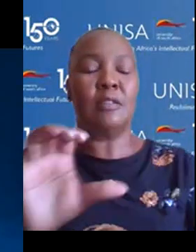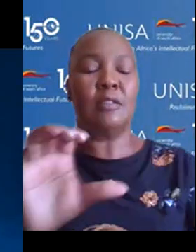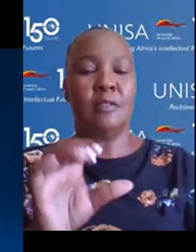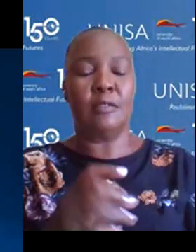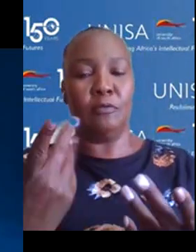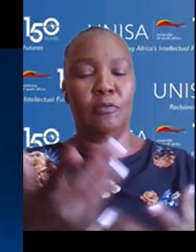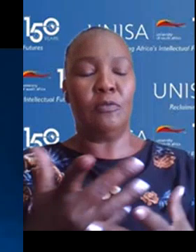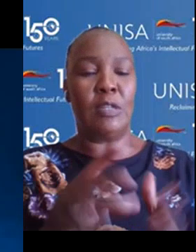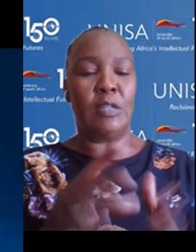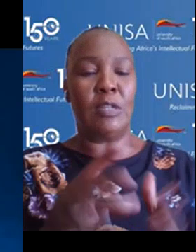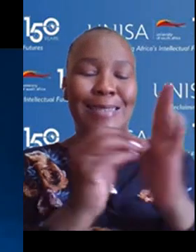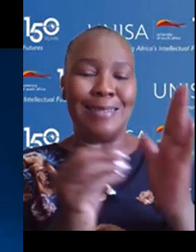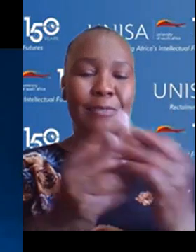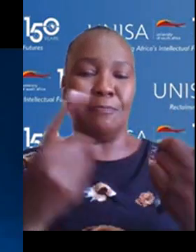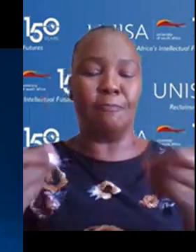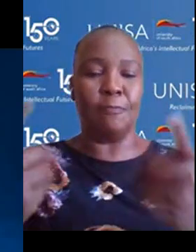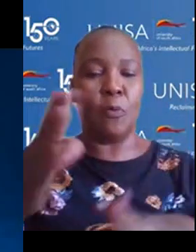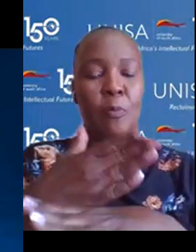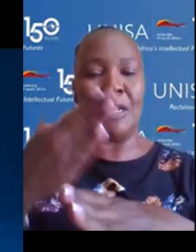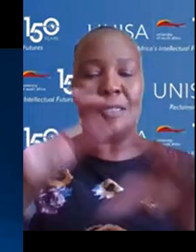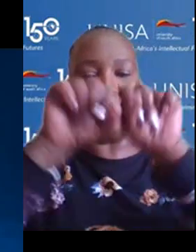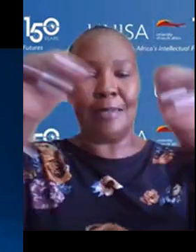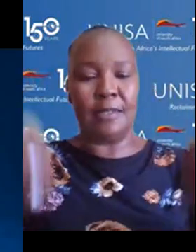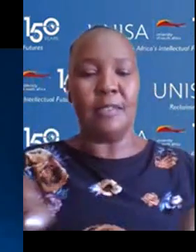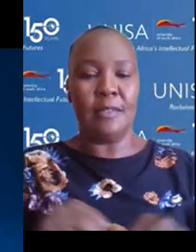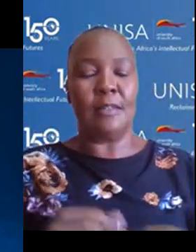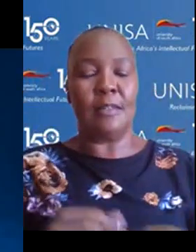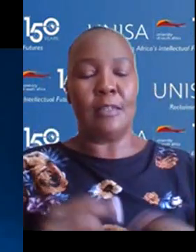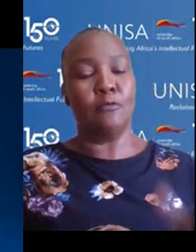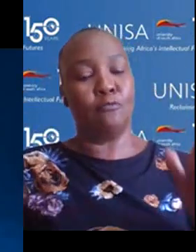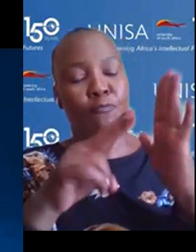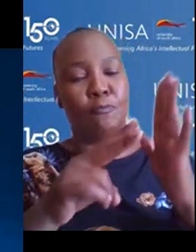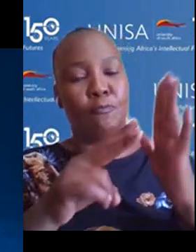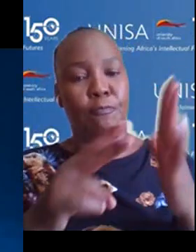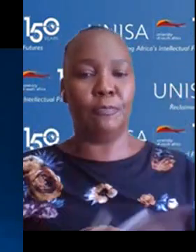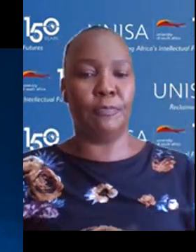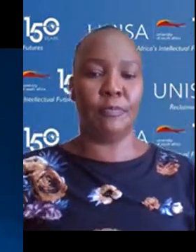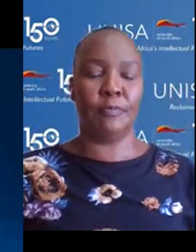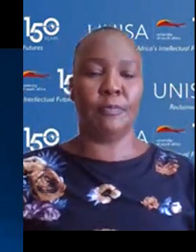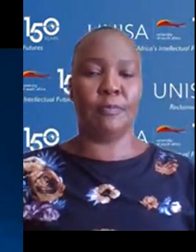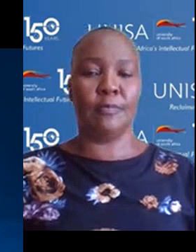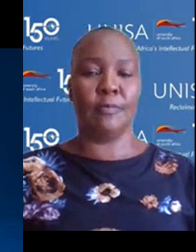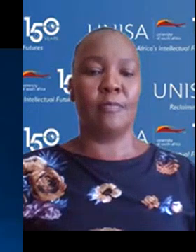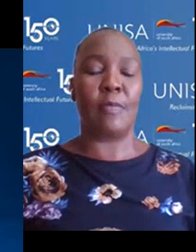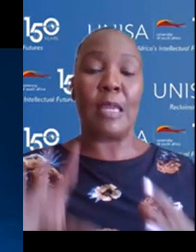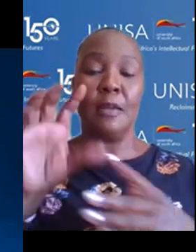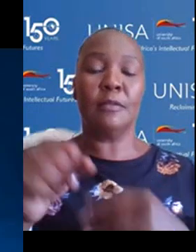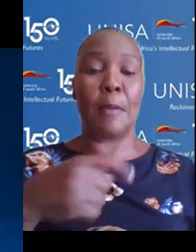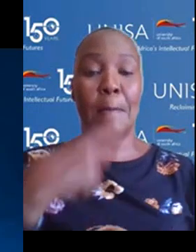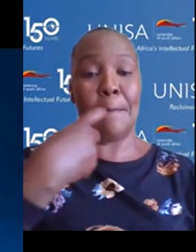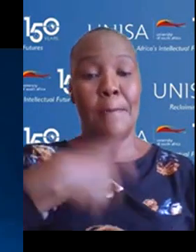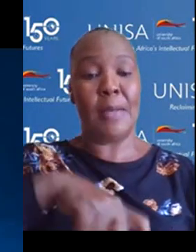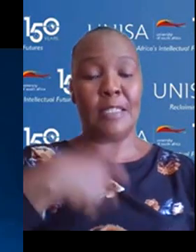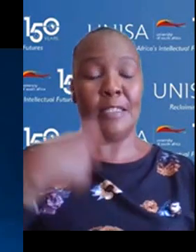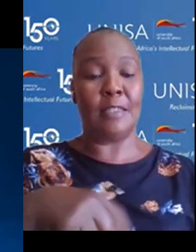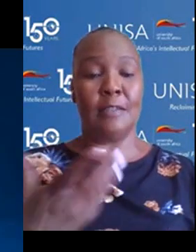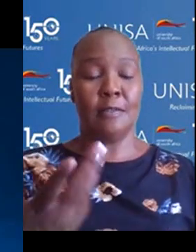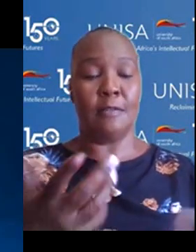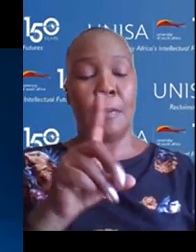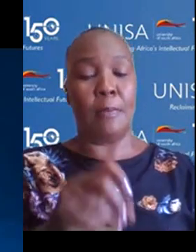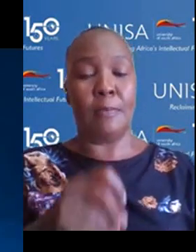settings of various aspects of your operating system. Let's take a look around. To find the Personalization menu, first